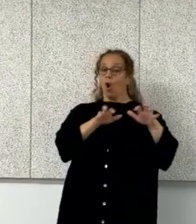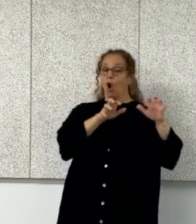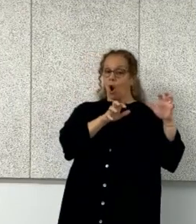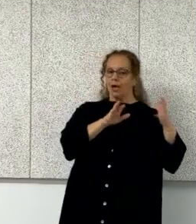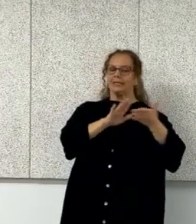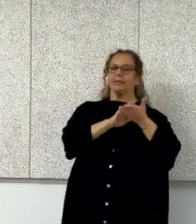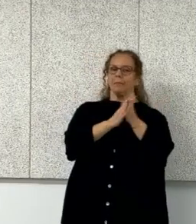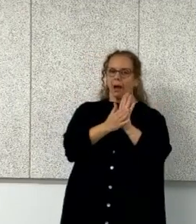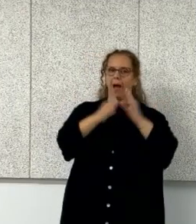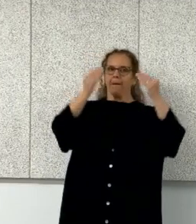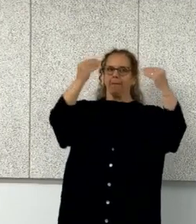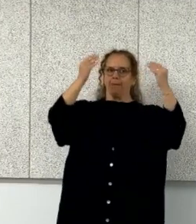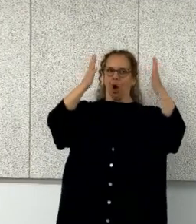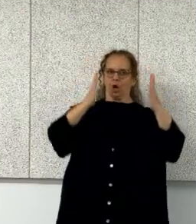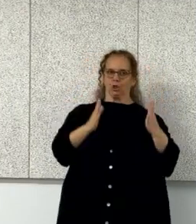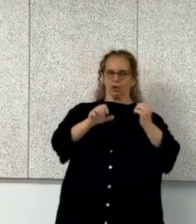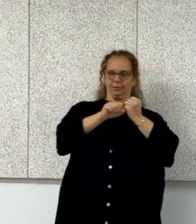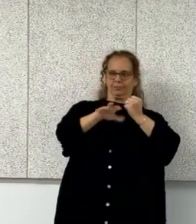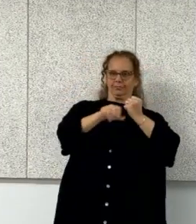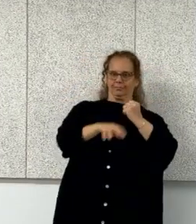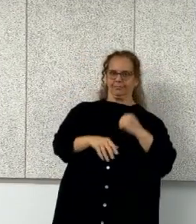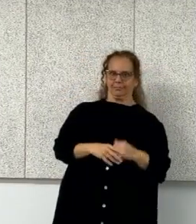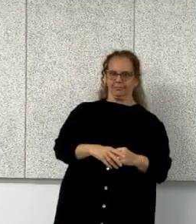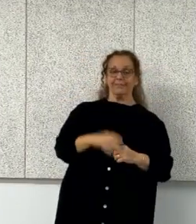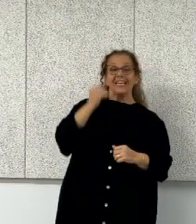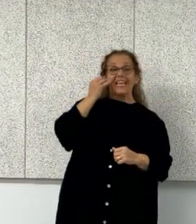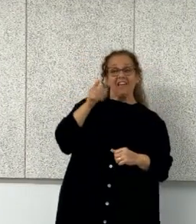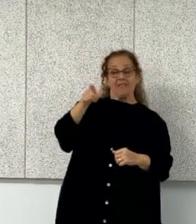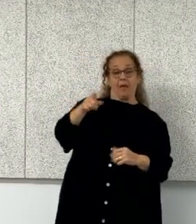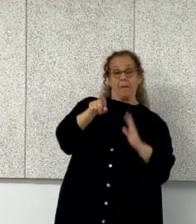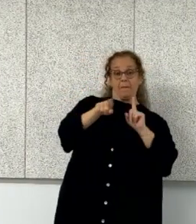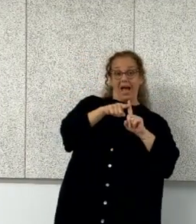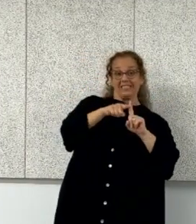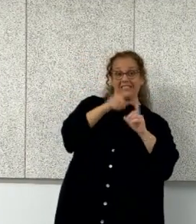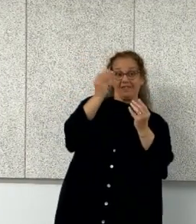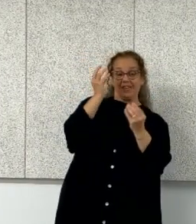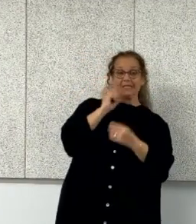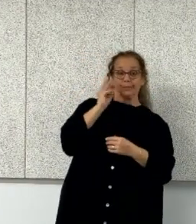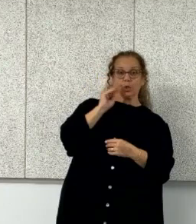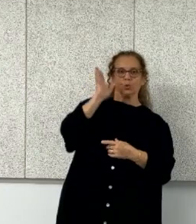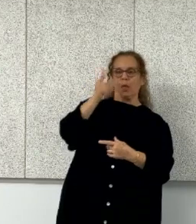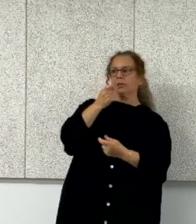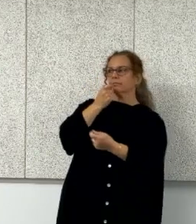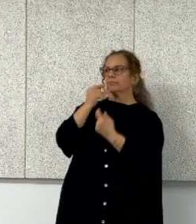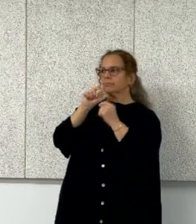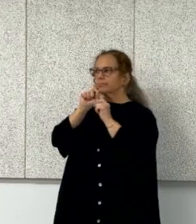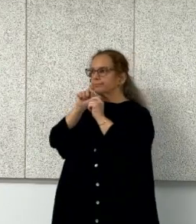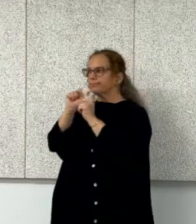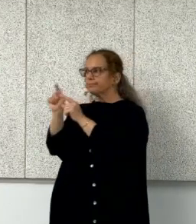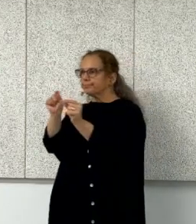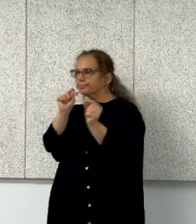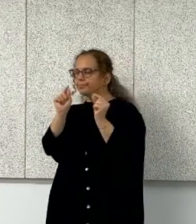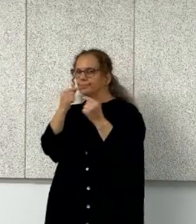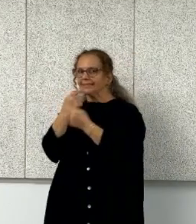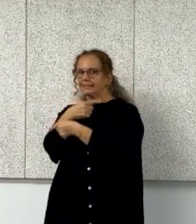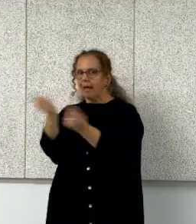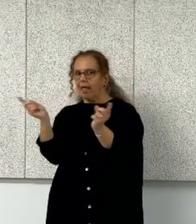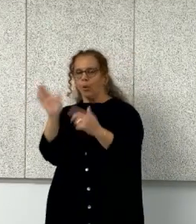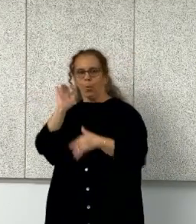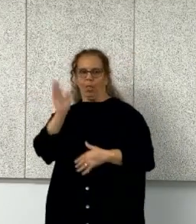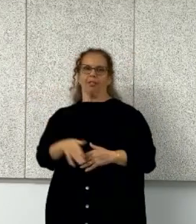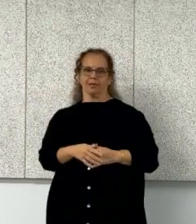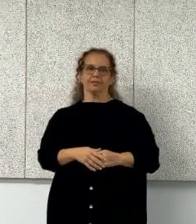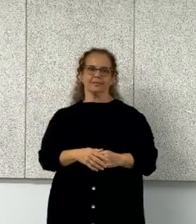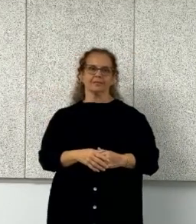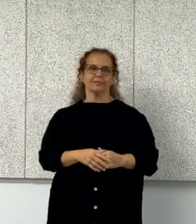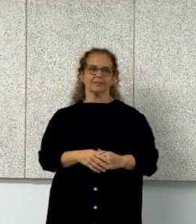I mean, if they have a positive experience, then they're gonna go tell a bunch of people, go see The Inheritance, because, you know,